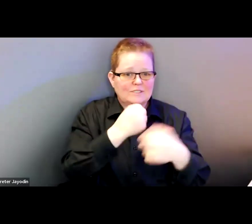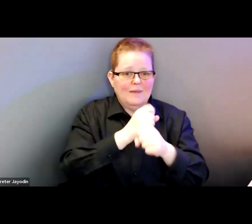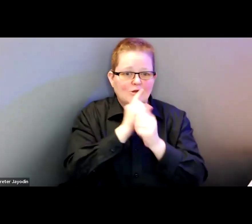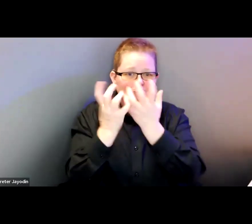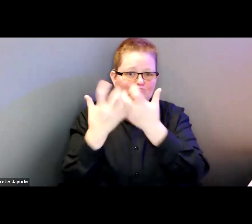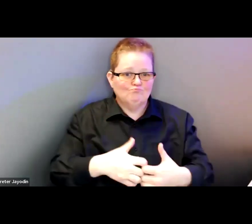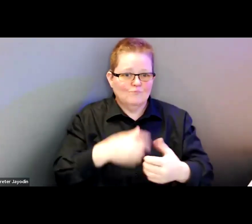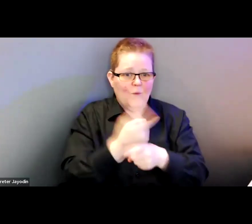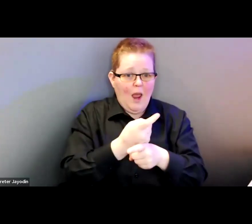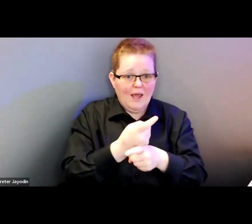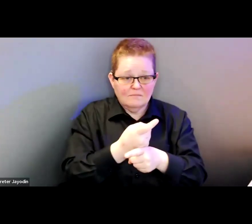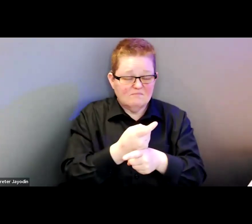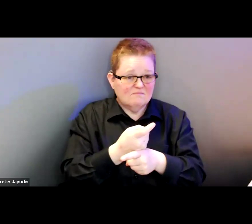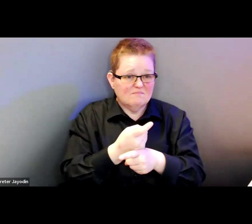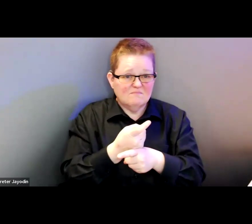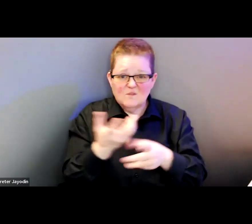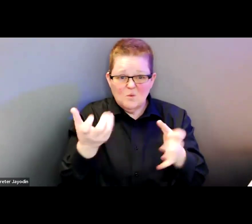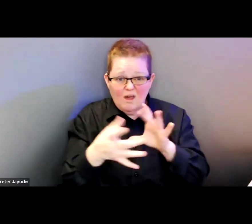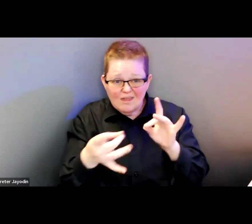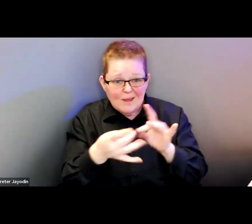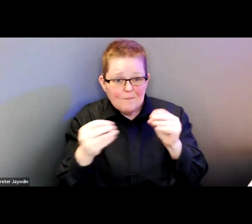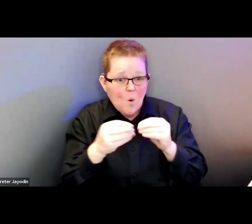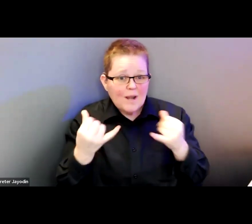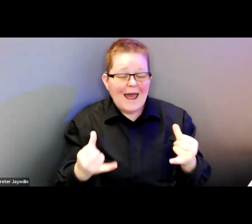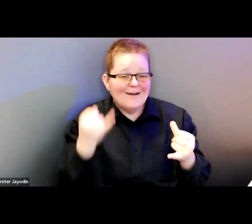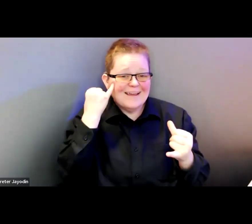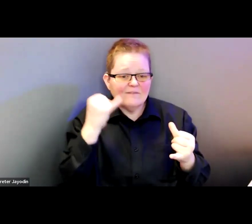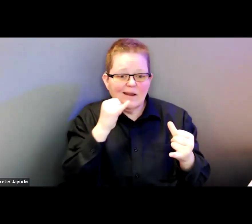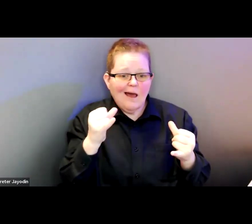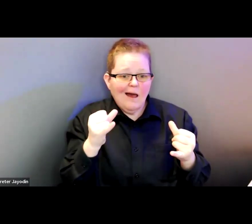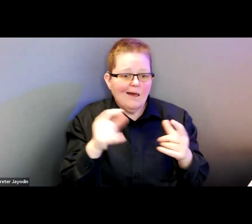to say more before? If not, then I'll go on to Corinna.